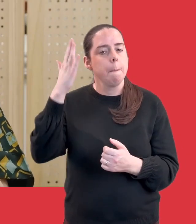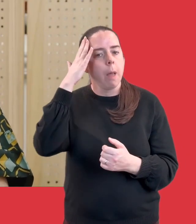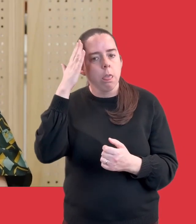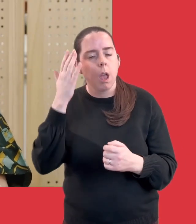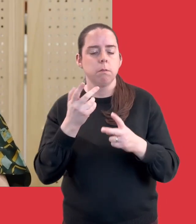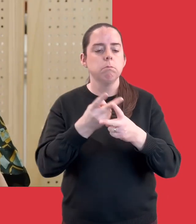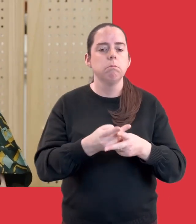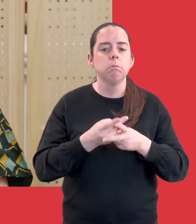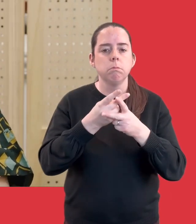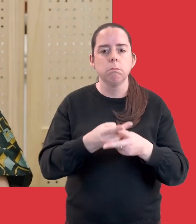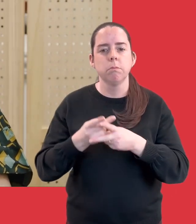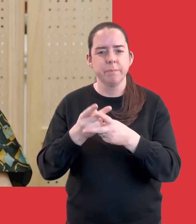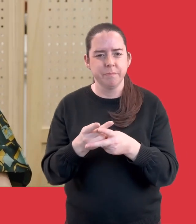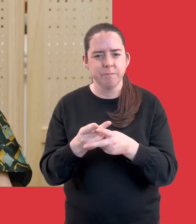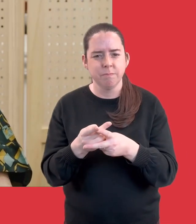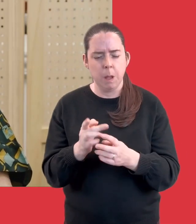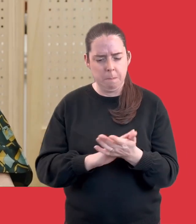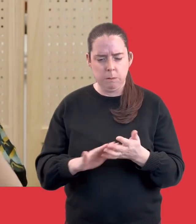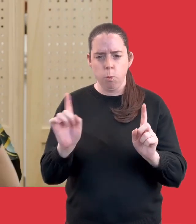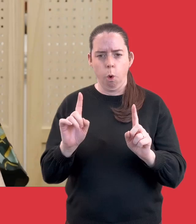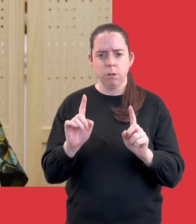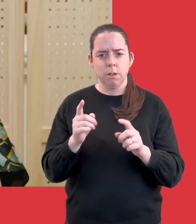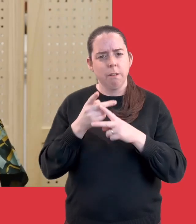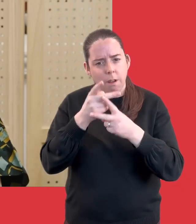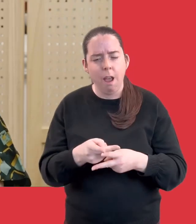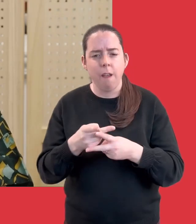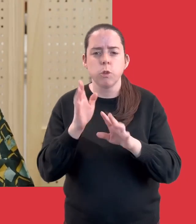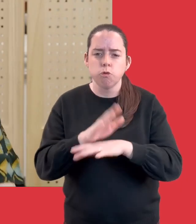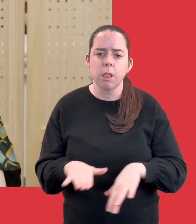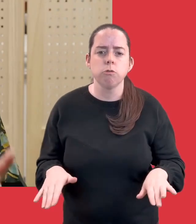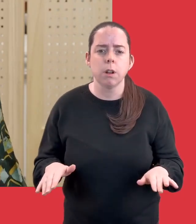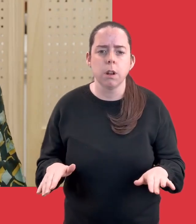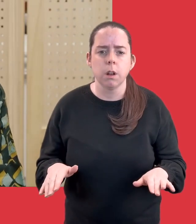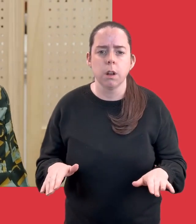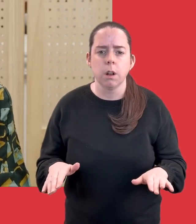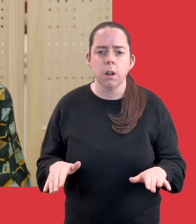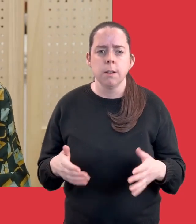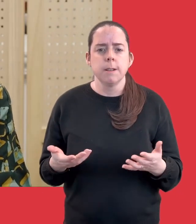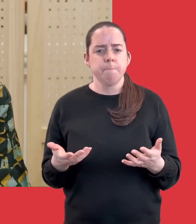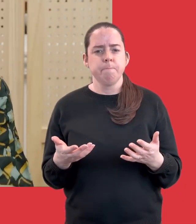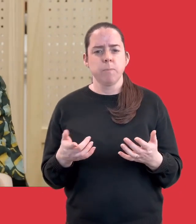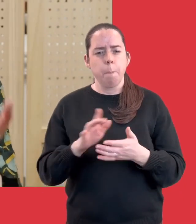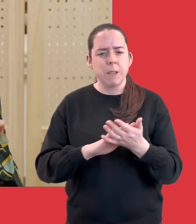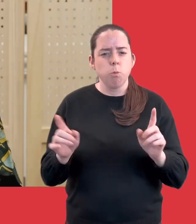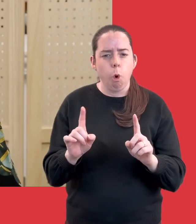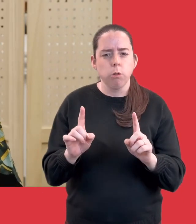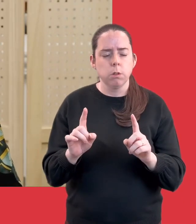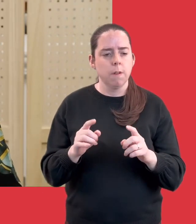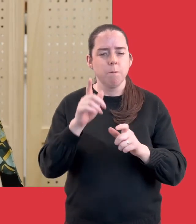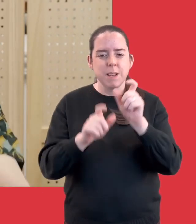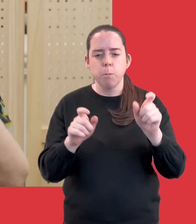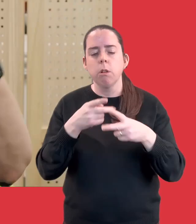motherhood and mothering, and what it means to care for children, and what it means to